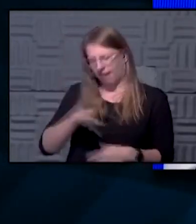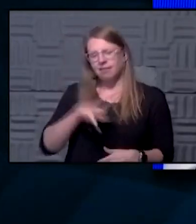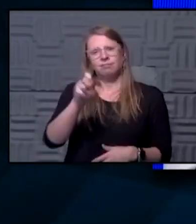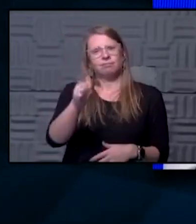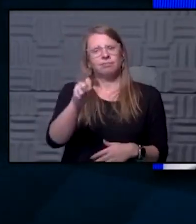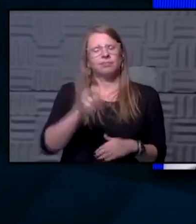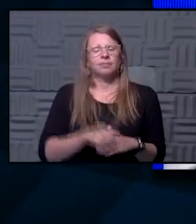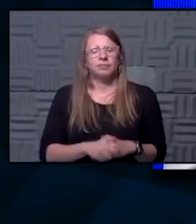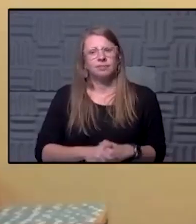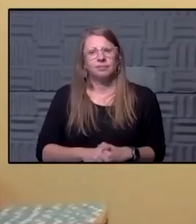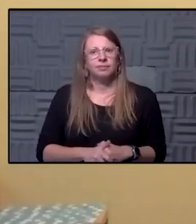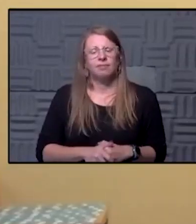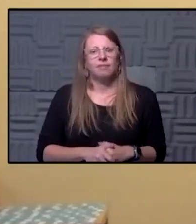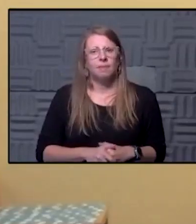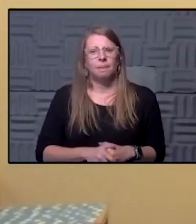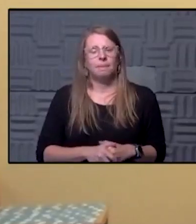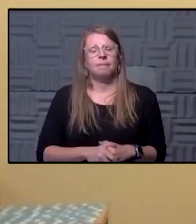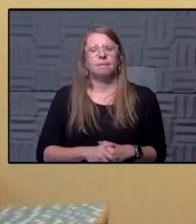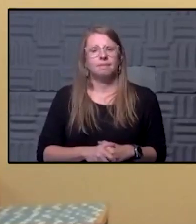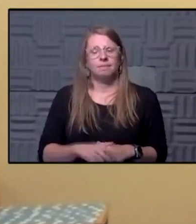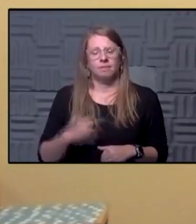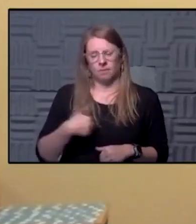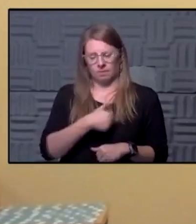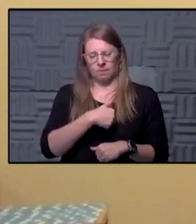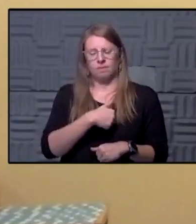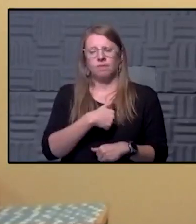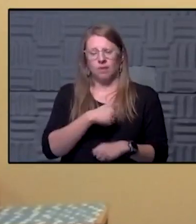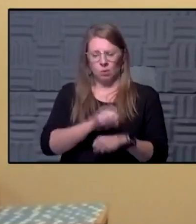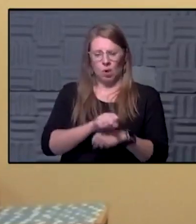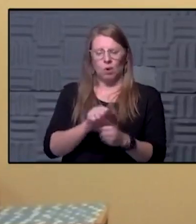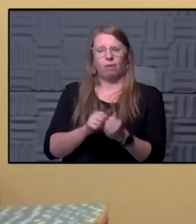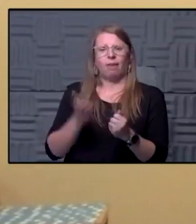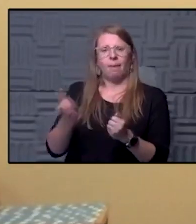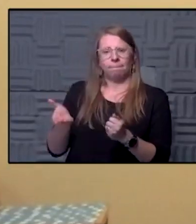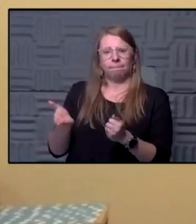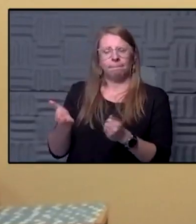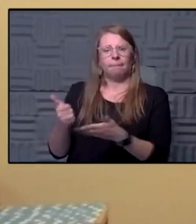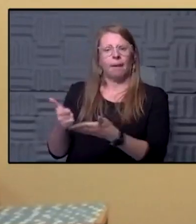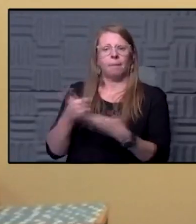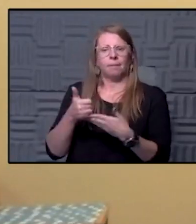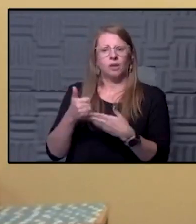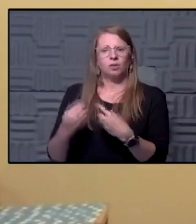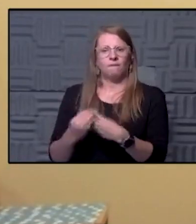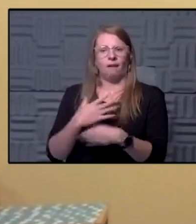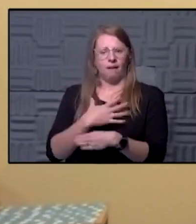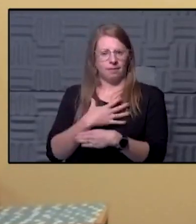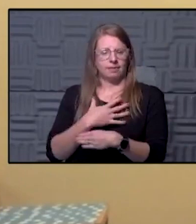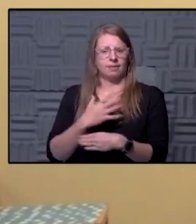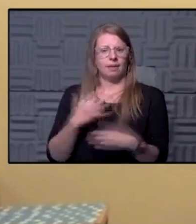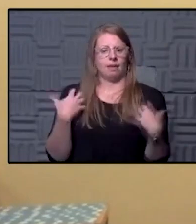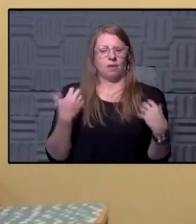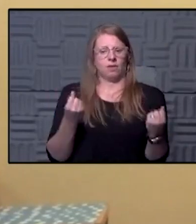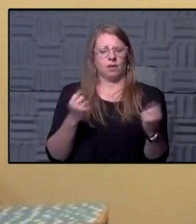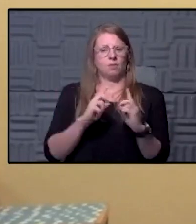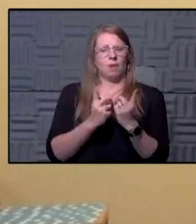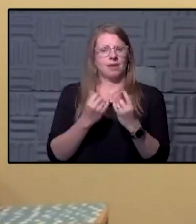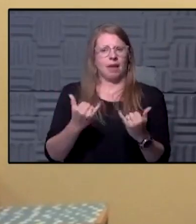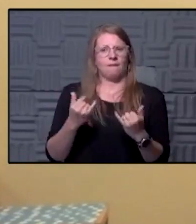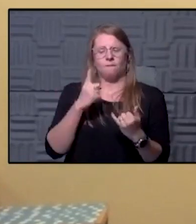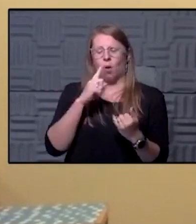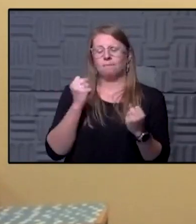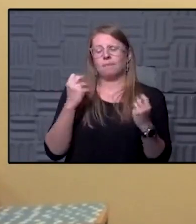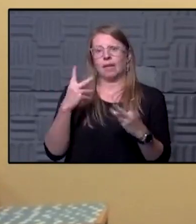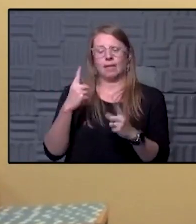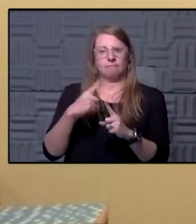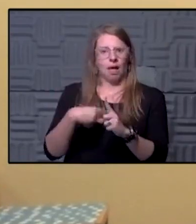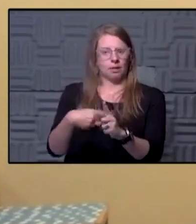And, we've been working with him, and he's been helping to advise us at the health department now for many months,